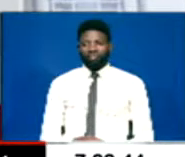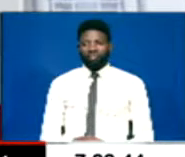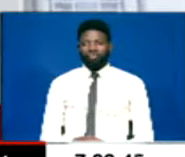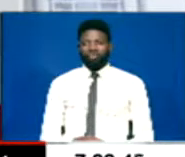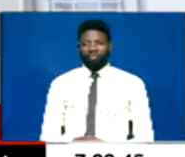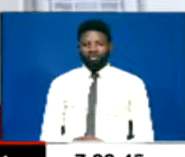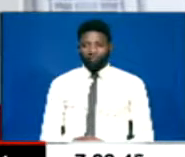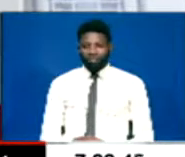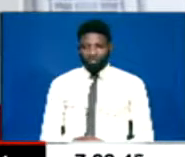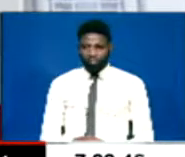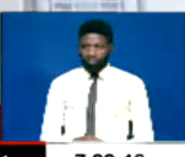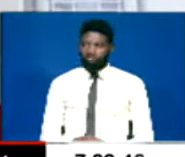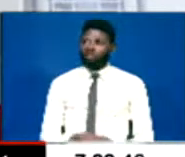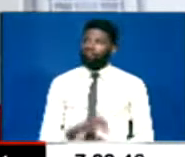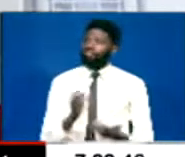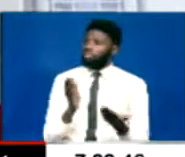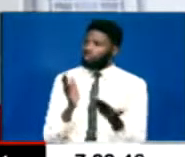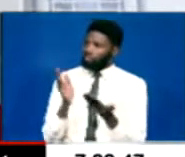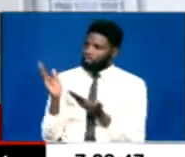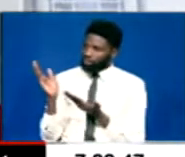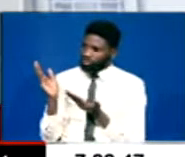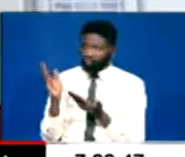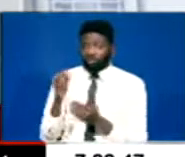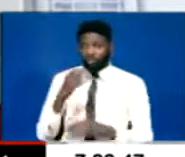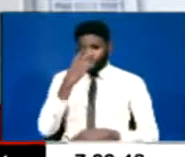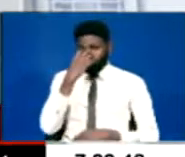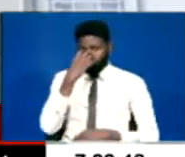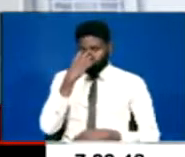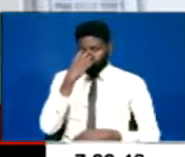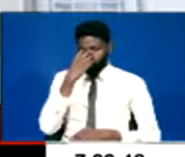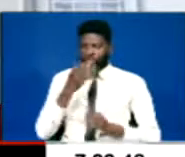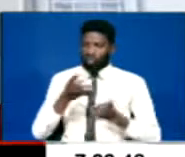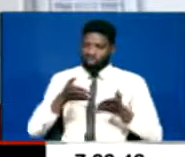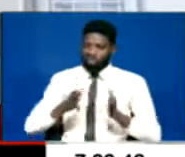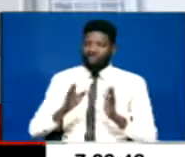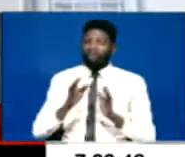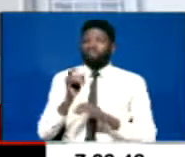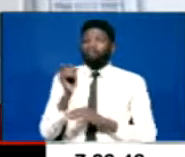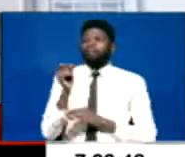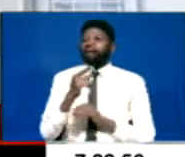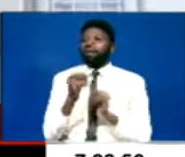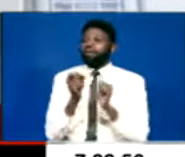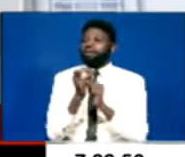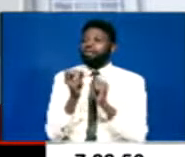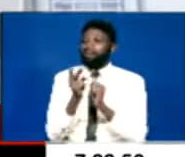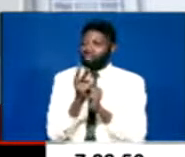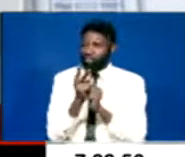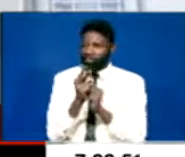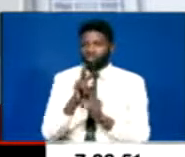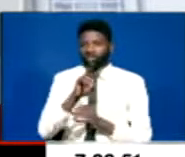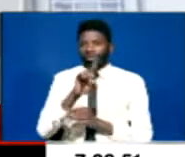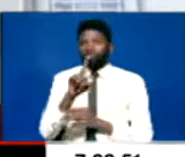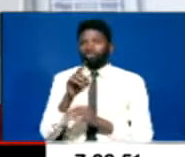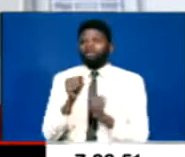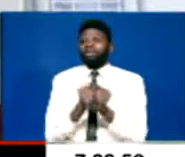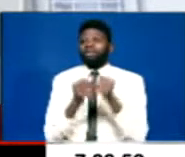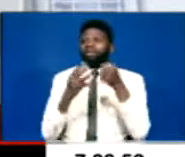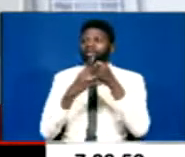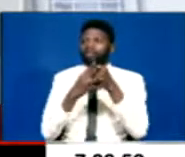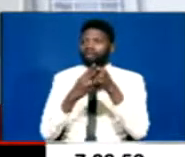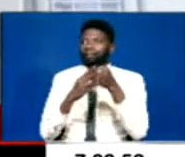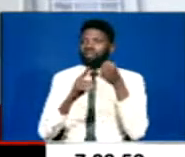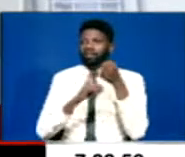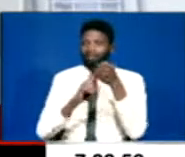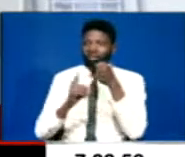William Kipchoge Samoei Arap Ruto on the 21st of December 1966 in Kamagutwas in Kishu County. Ruto